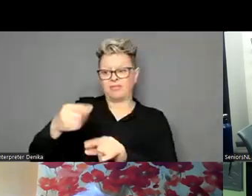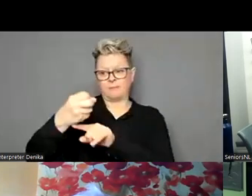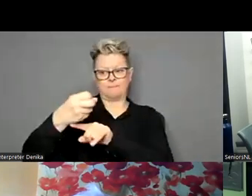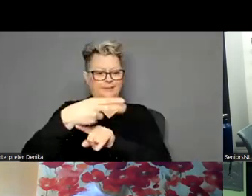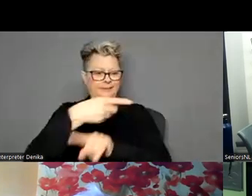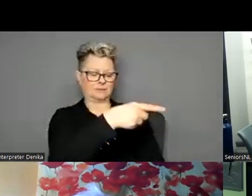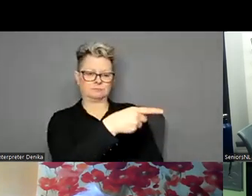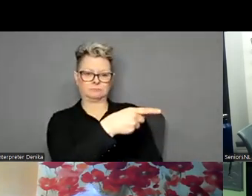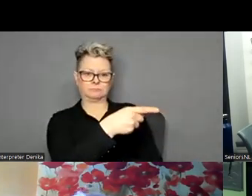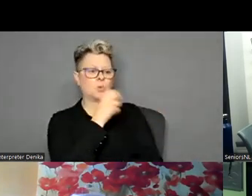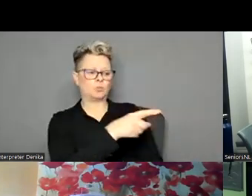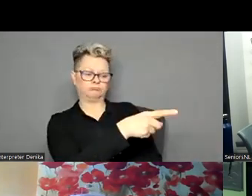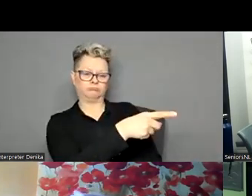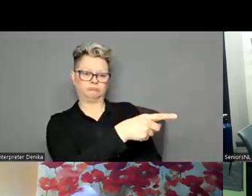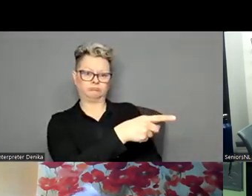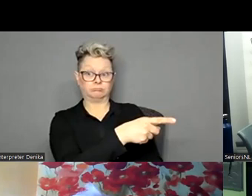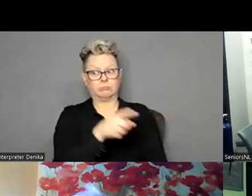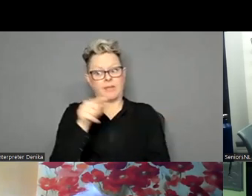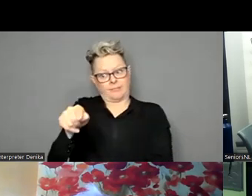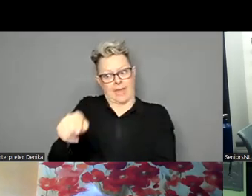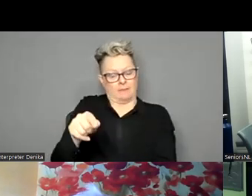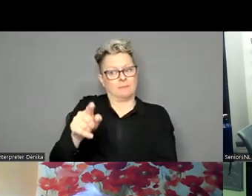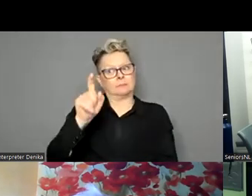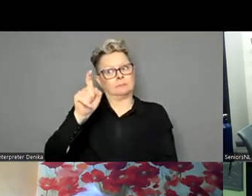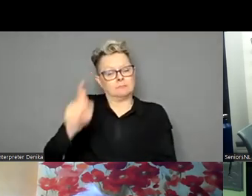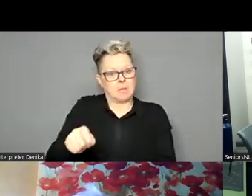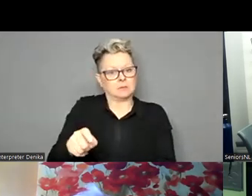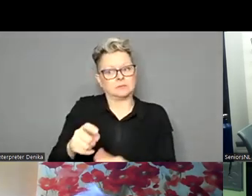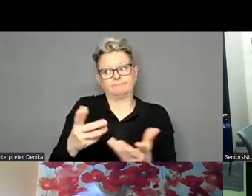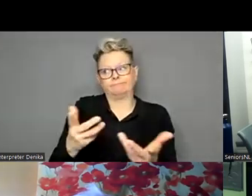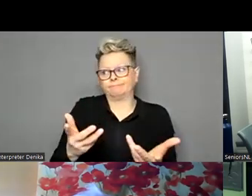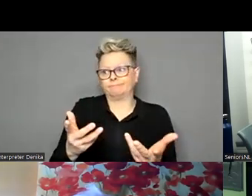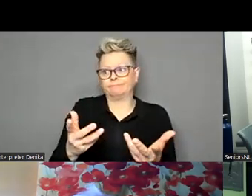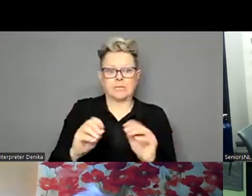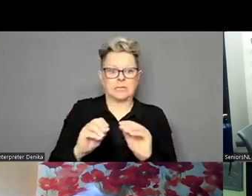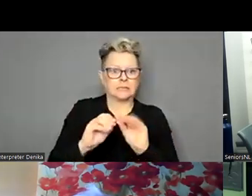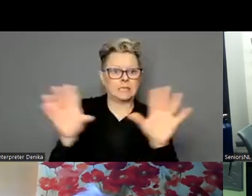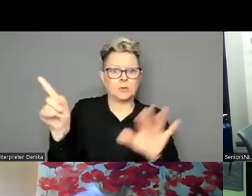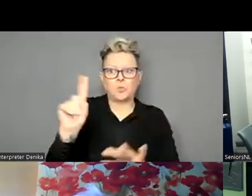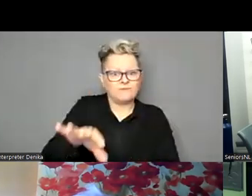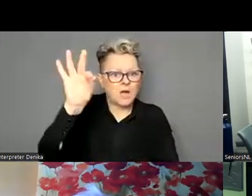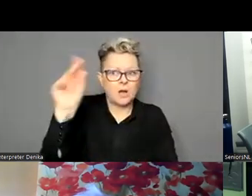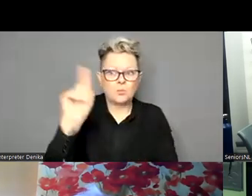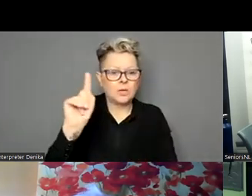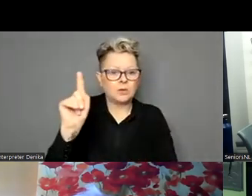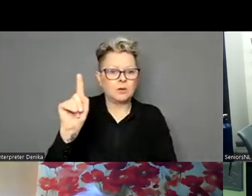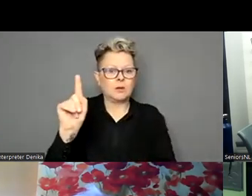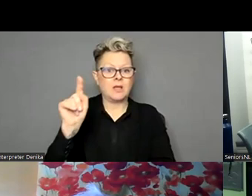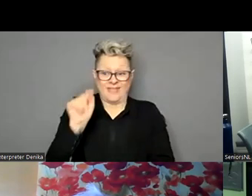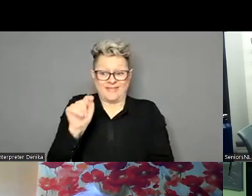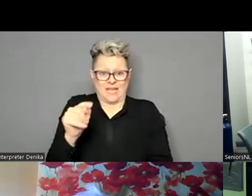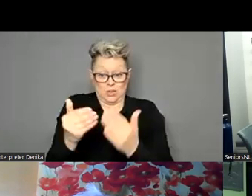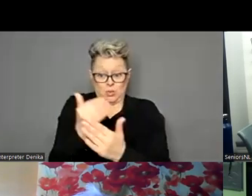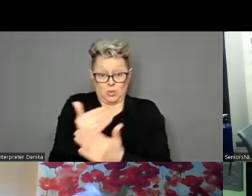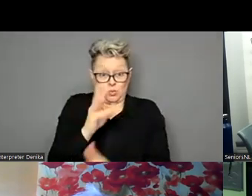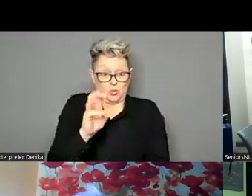as long as people find it. And so I guess the thing is, you want to make sure that your latest will is retrievable